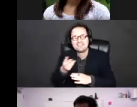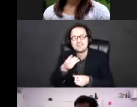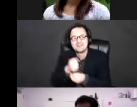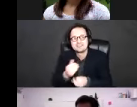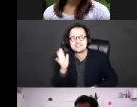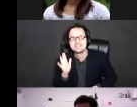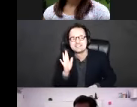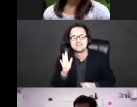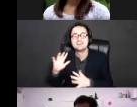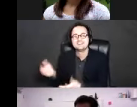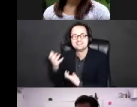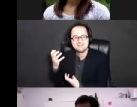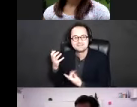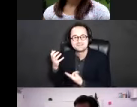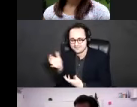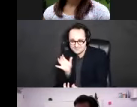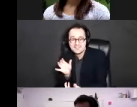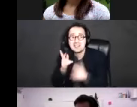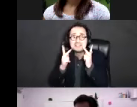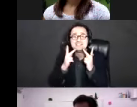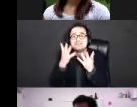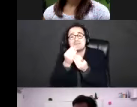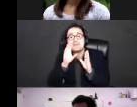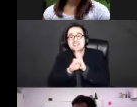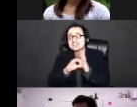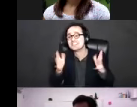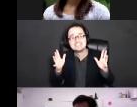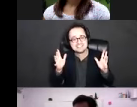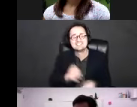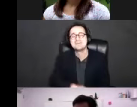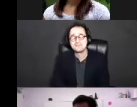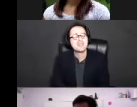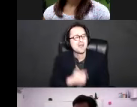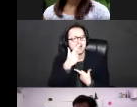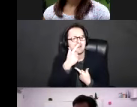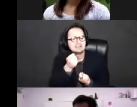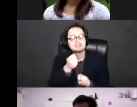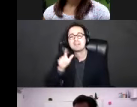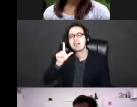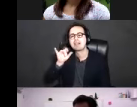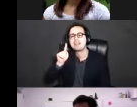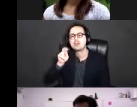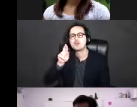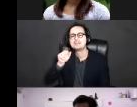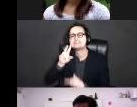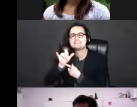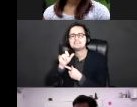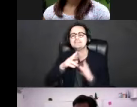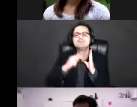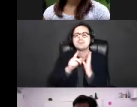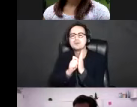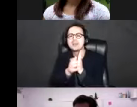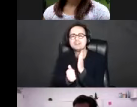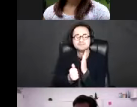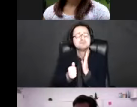photo now, just sees a bunch of pretty pictures. And the interesting thing about literacy is that continues for years. So even a couple